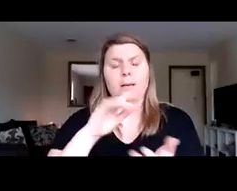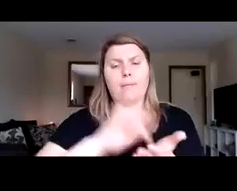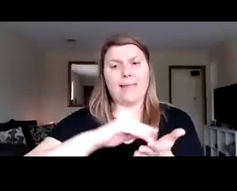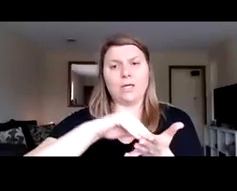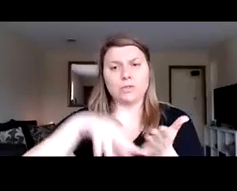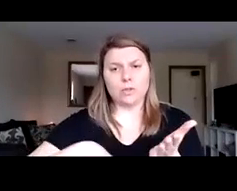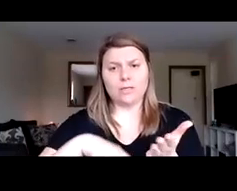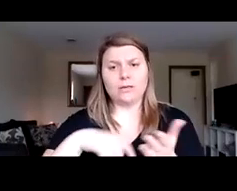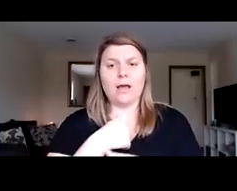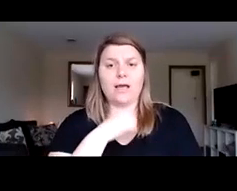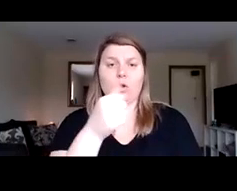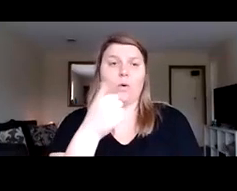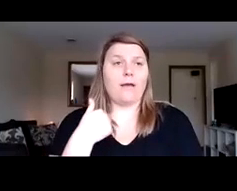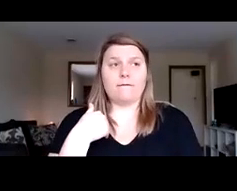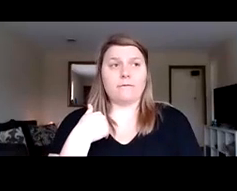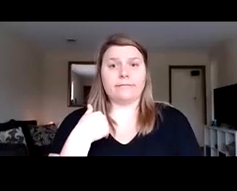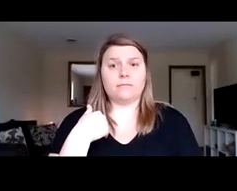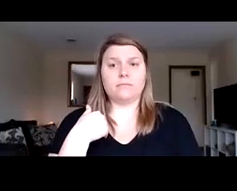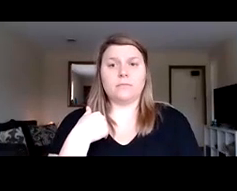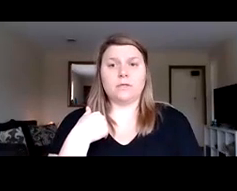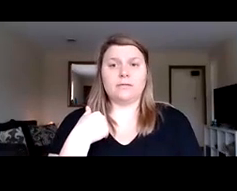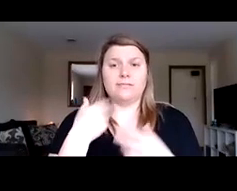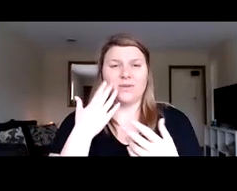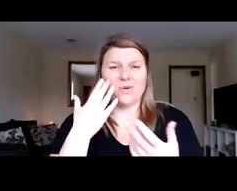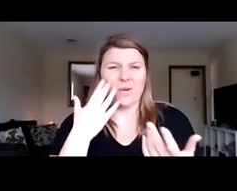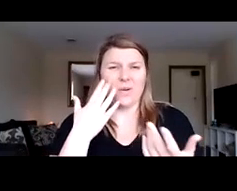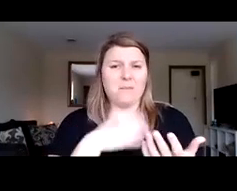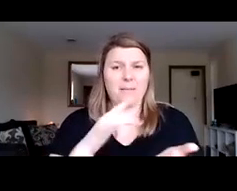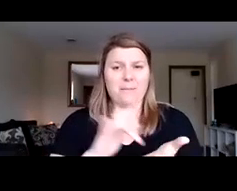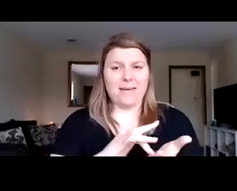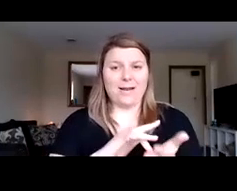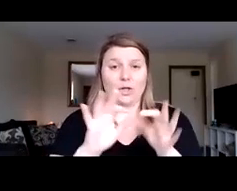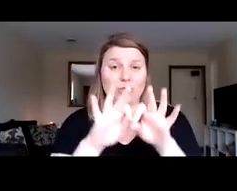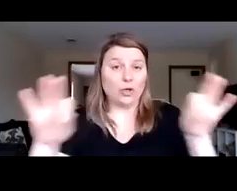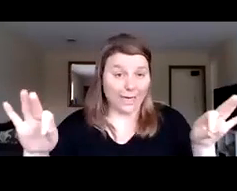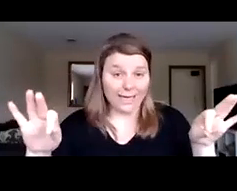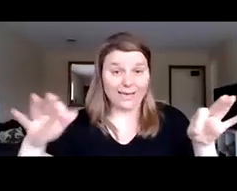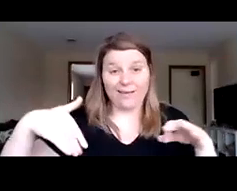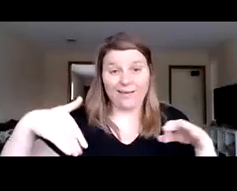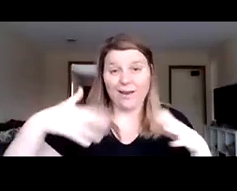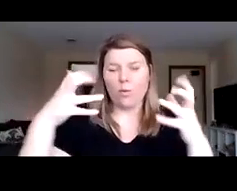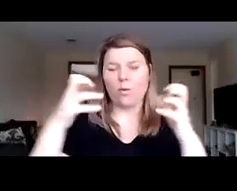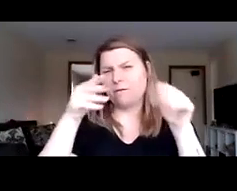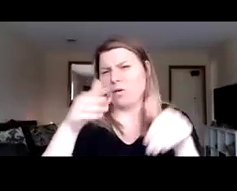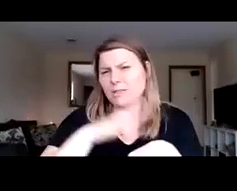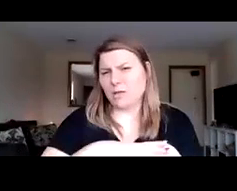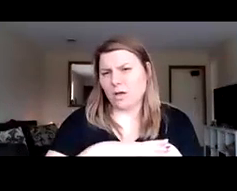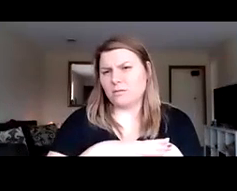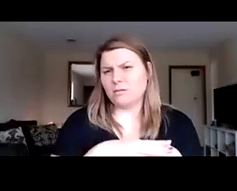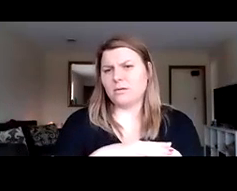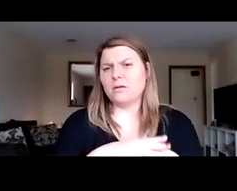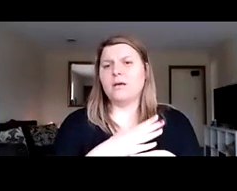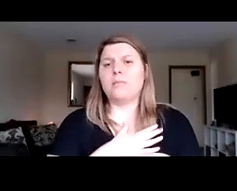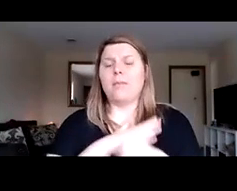student, since I don't have, like my medical degree yet. I really wanted to focus on like my